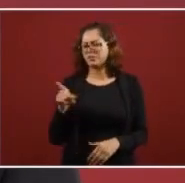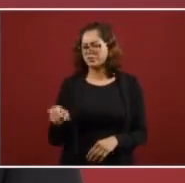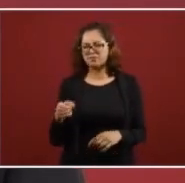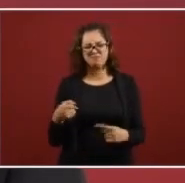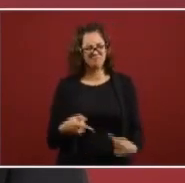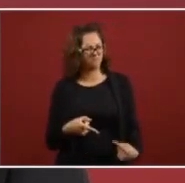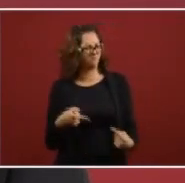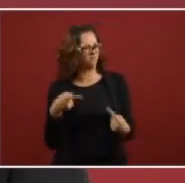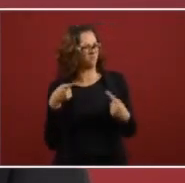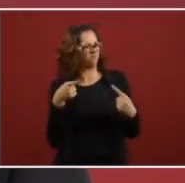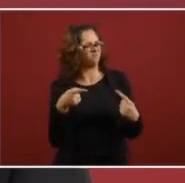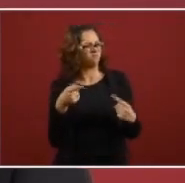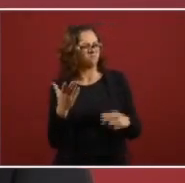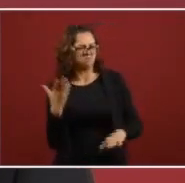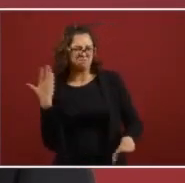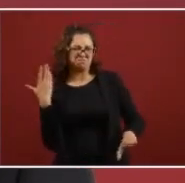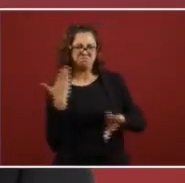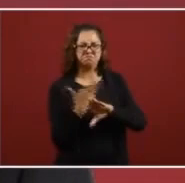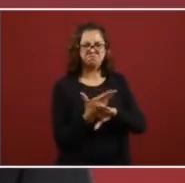with the opposition,